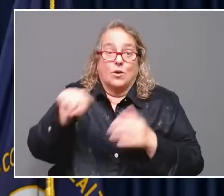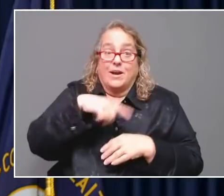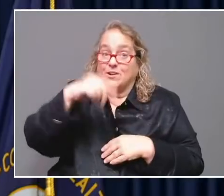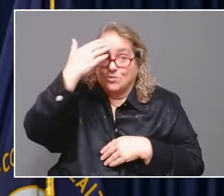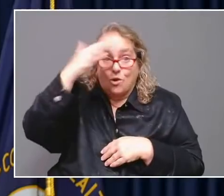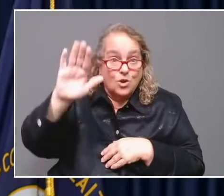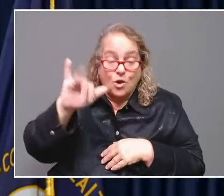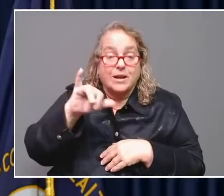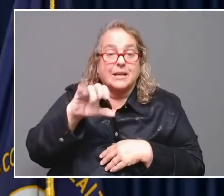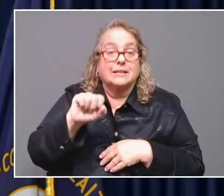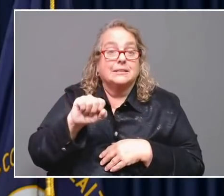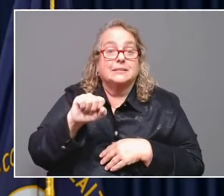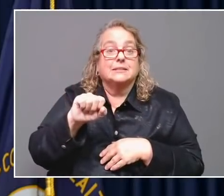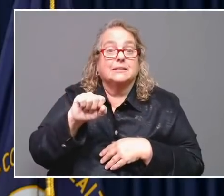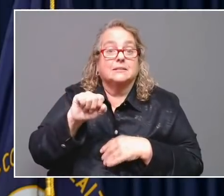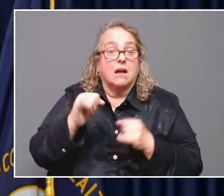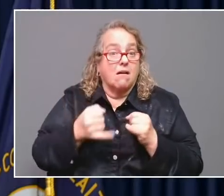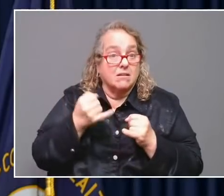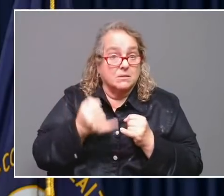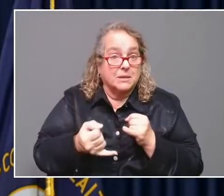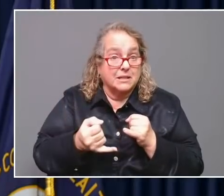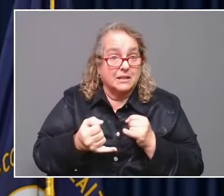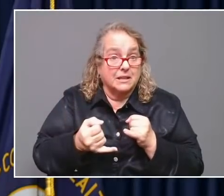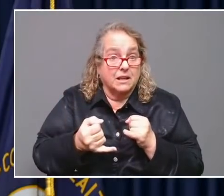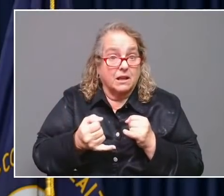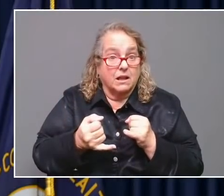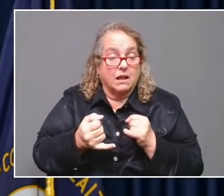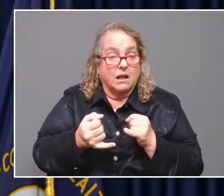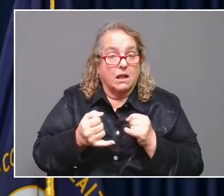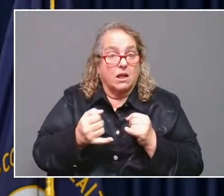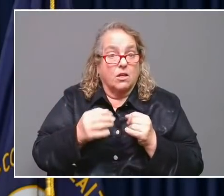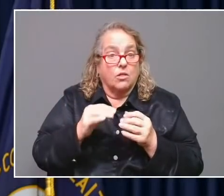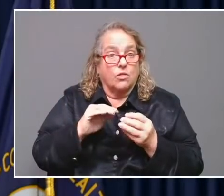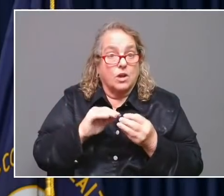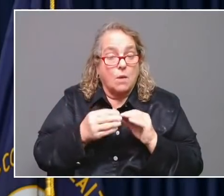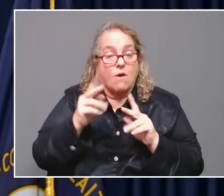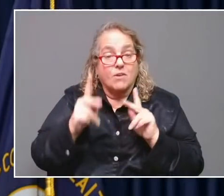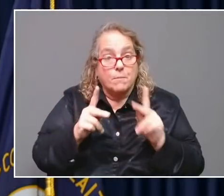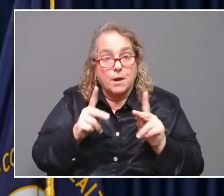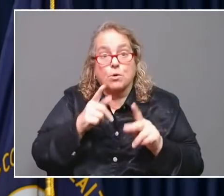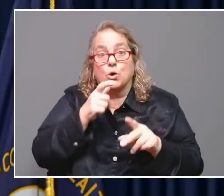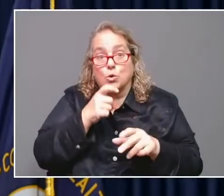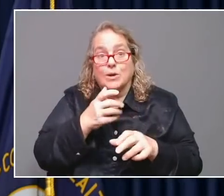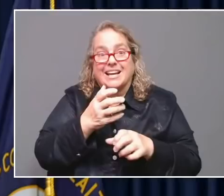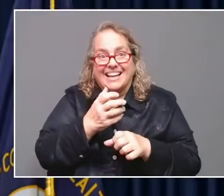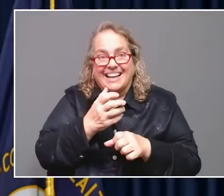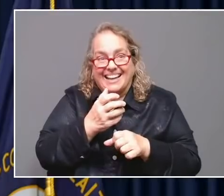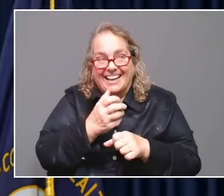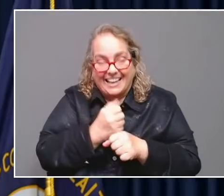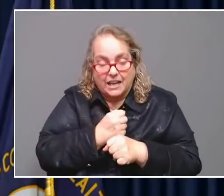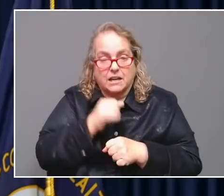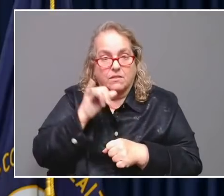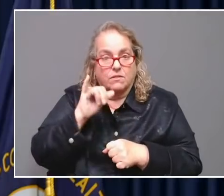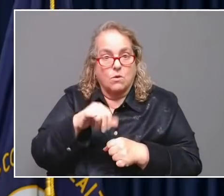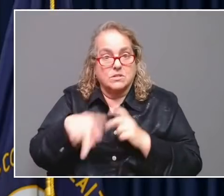ultimately the amount of people who get any of these variants, survive